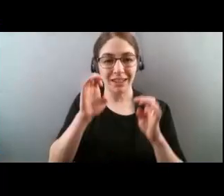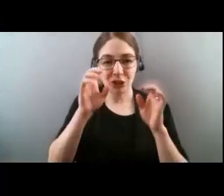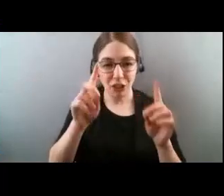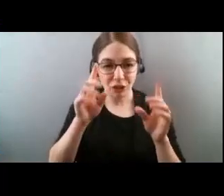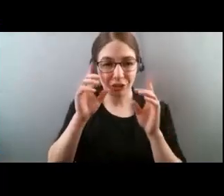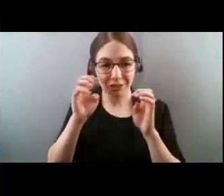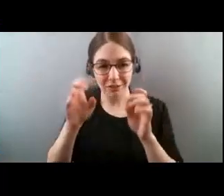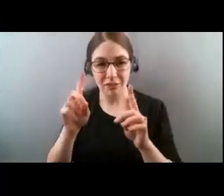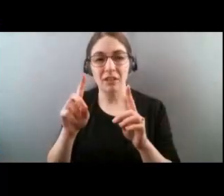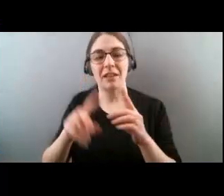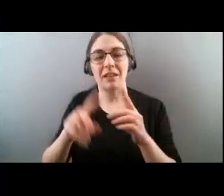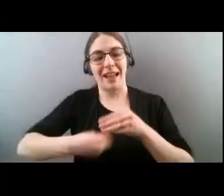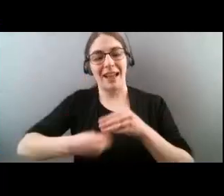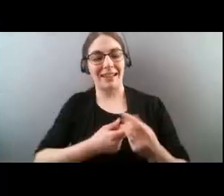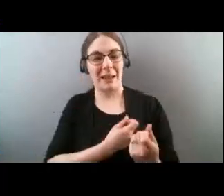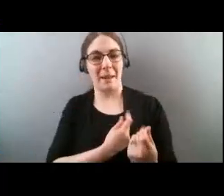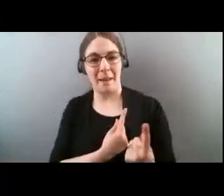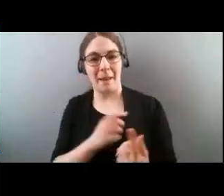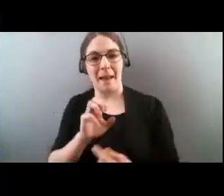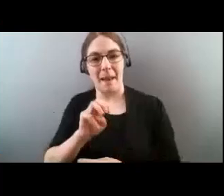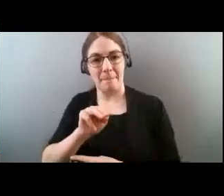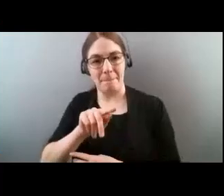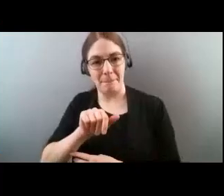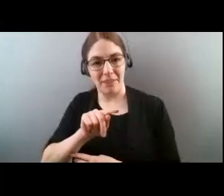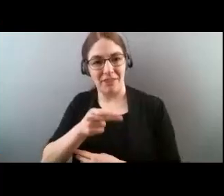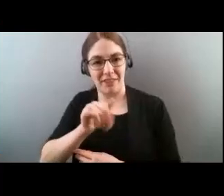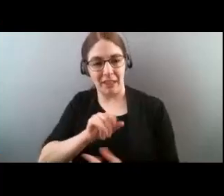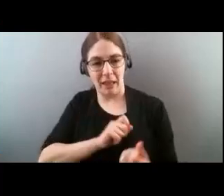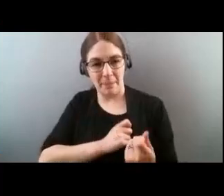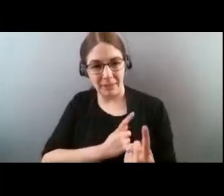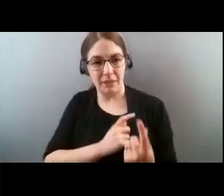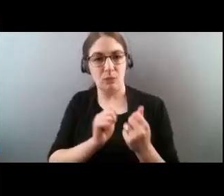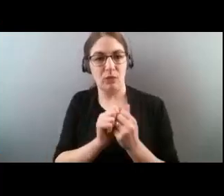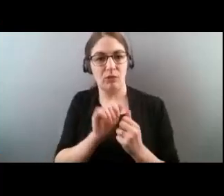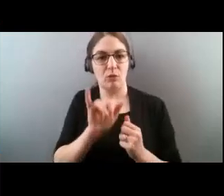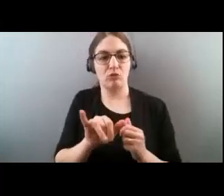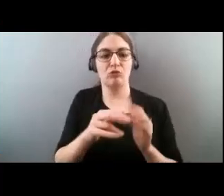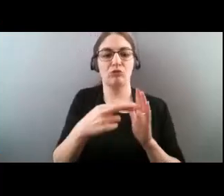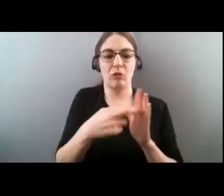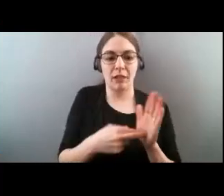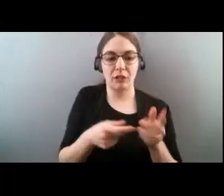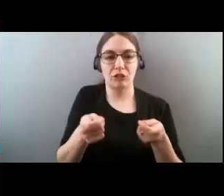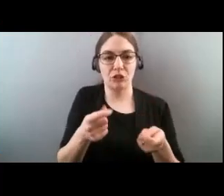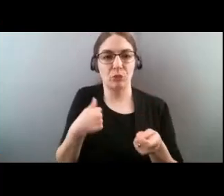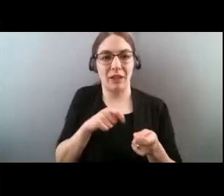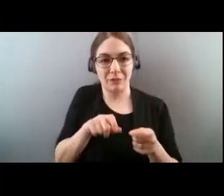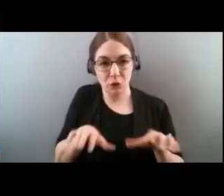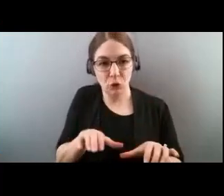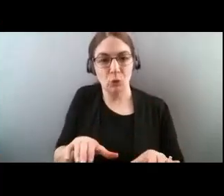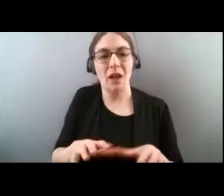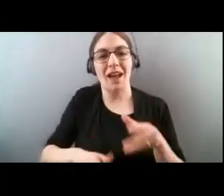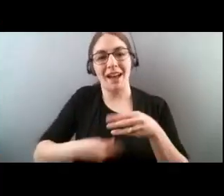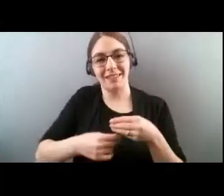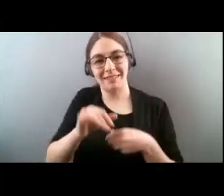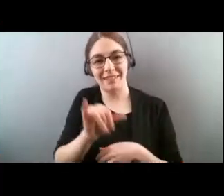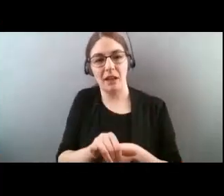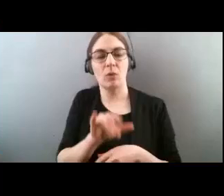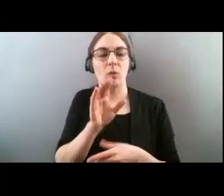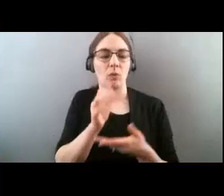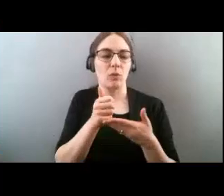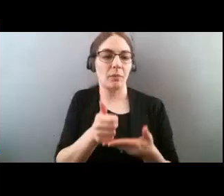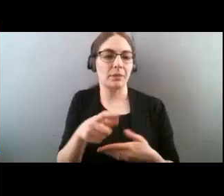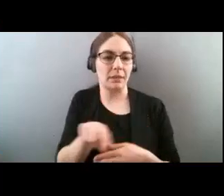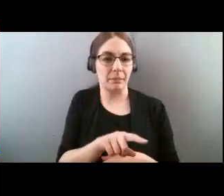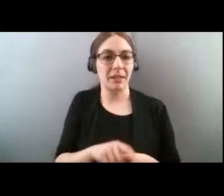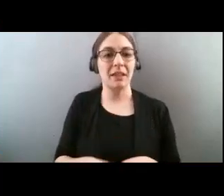some empathy in with the regulations that we have to do is helpful to them, that cultural nuance.